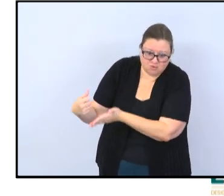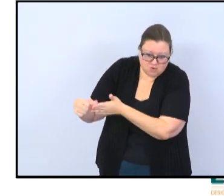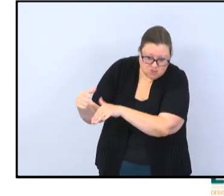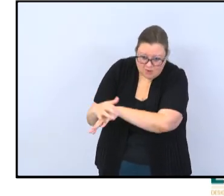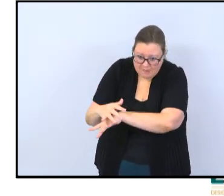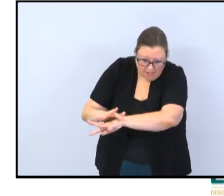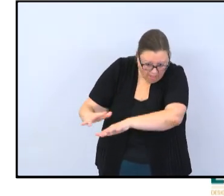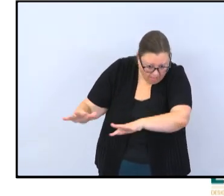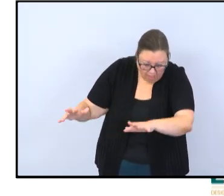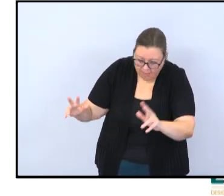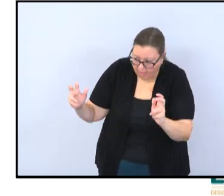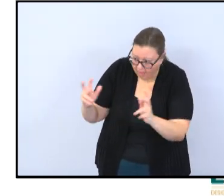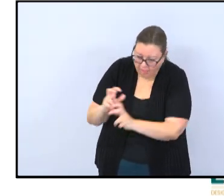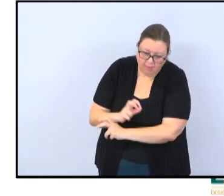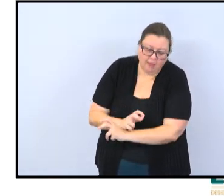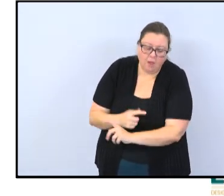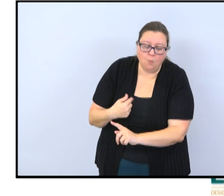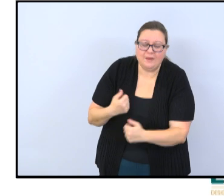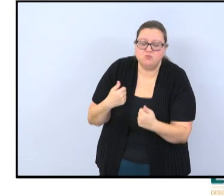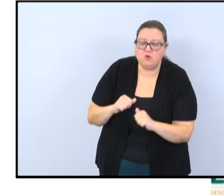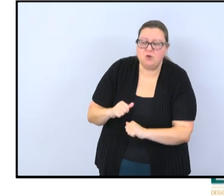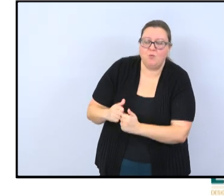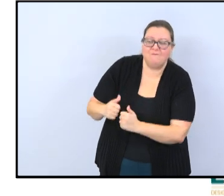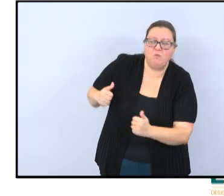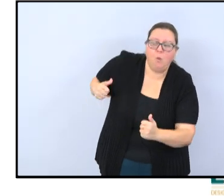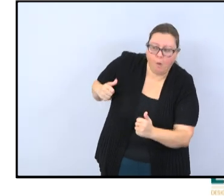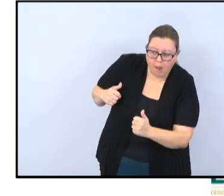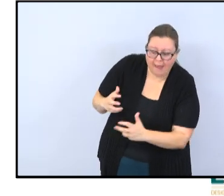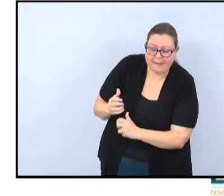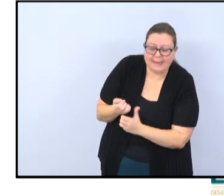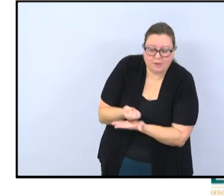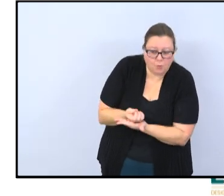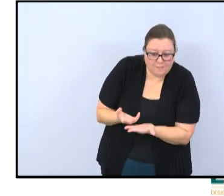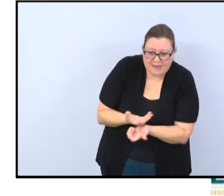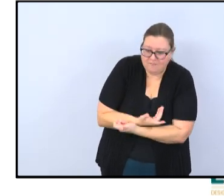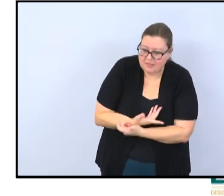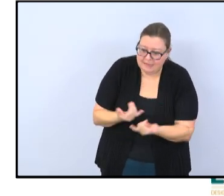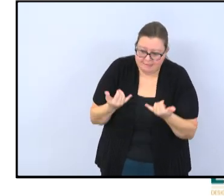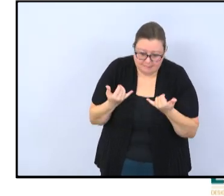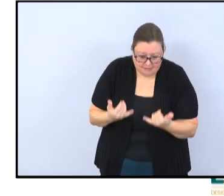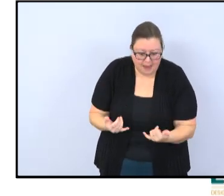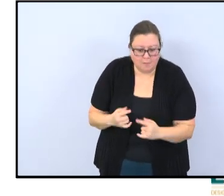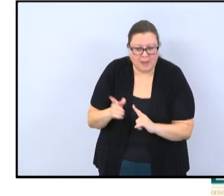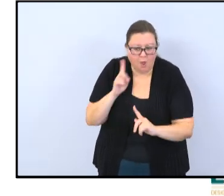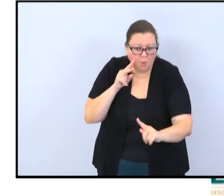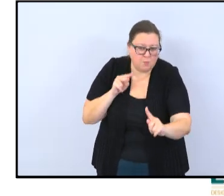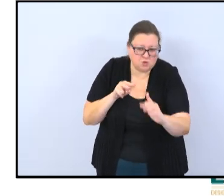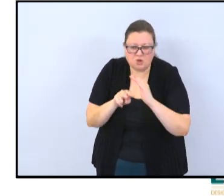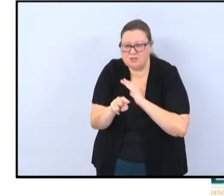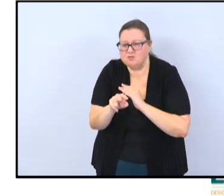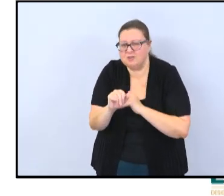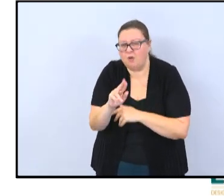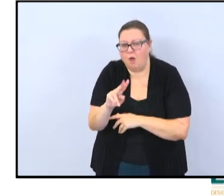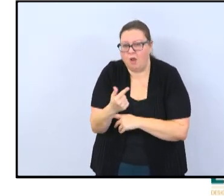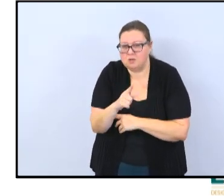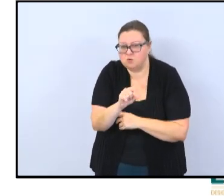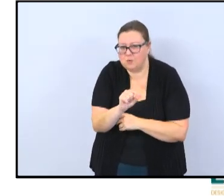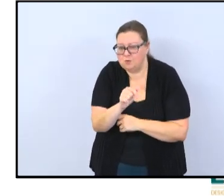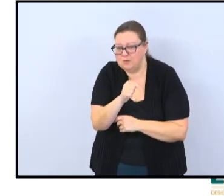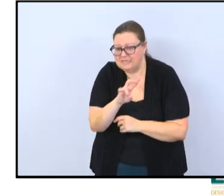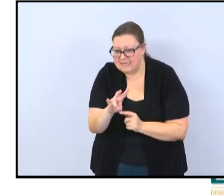through any oopses we have on getting equipment and everything, we're taking it to August 2027, which will put y'all's